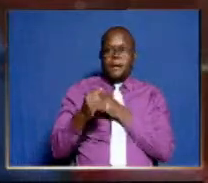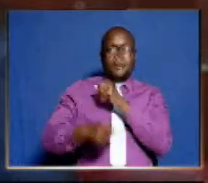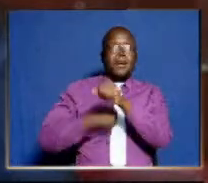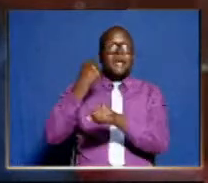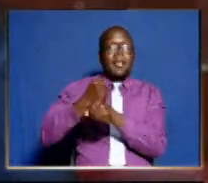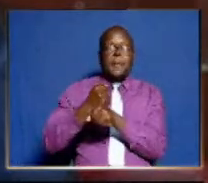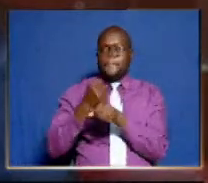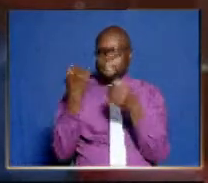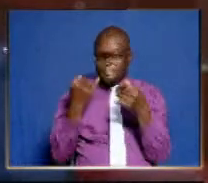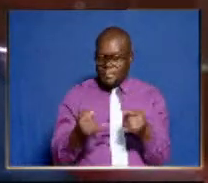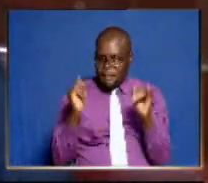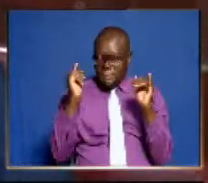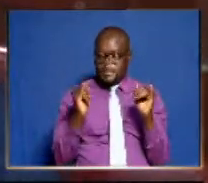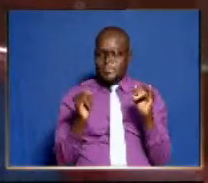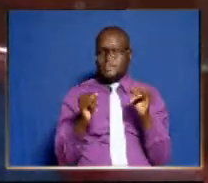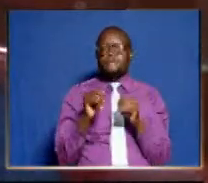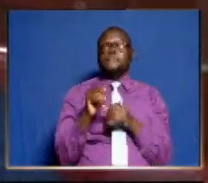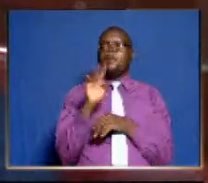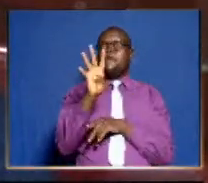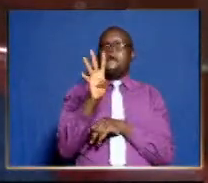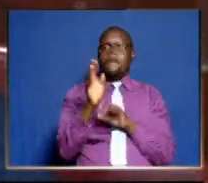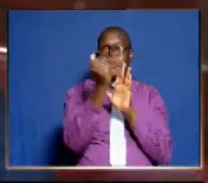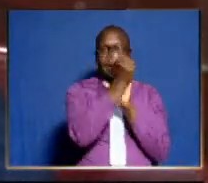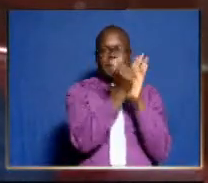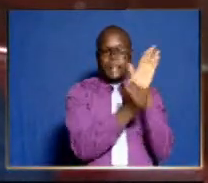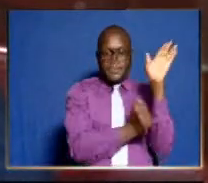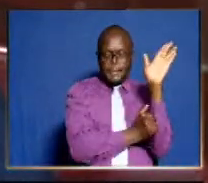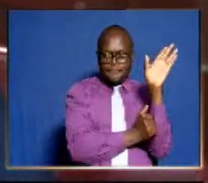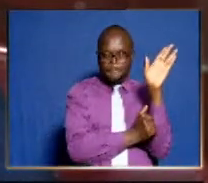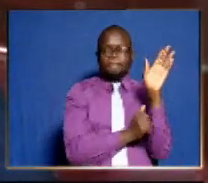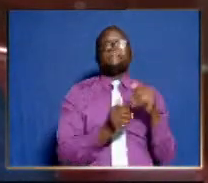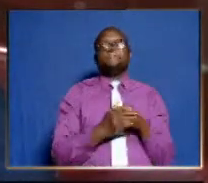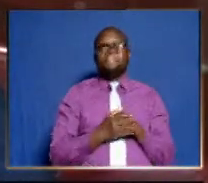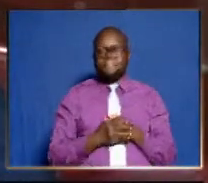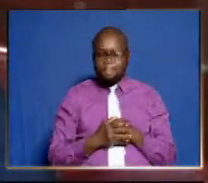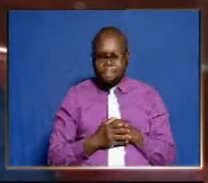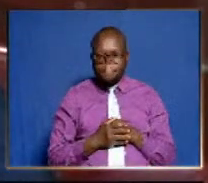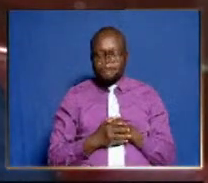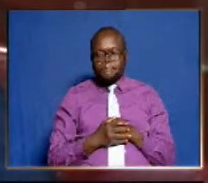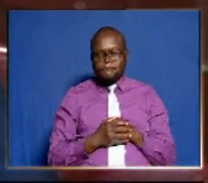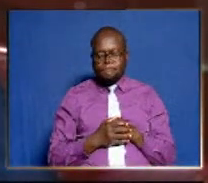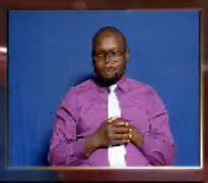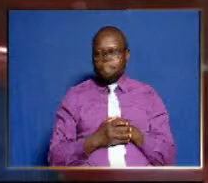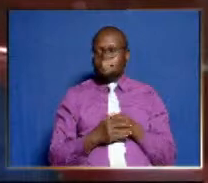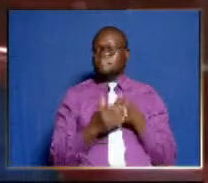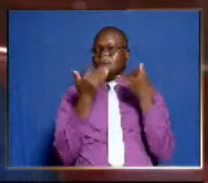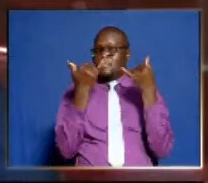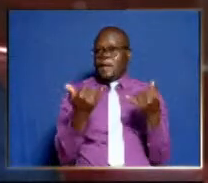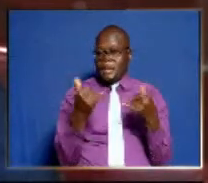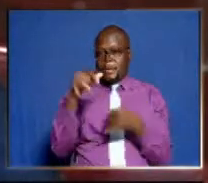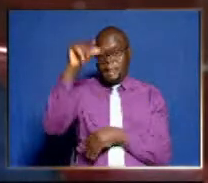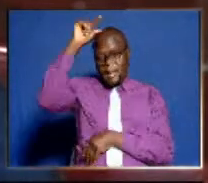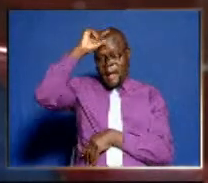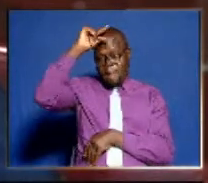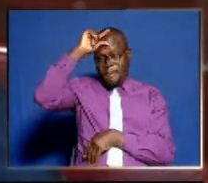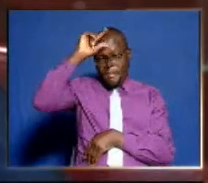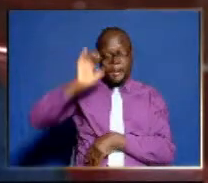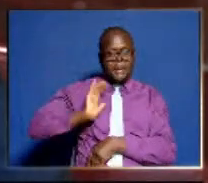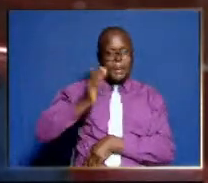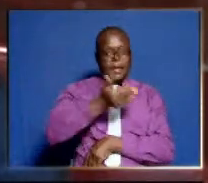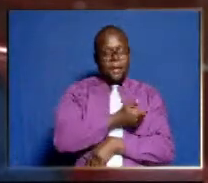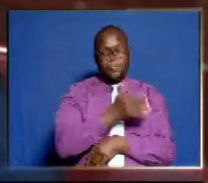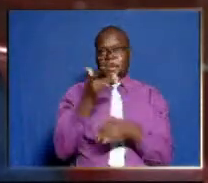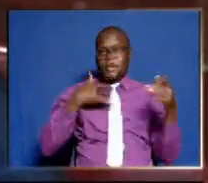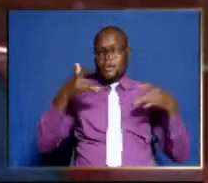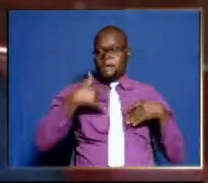implementing of the Big Four agenda, the the current administration, the committee is concerned that the